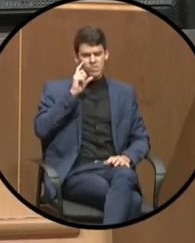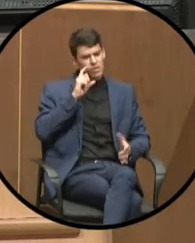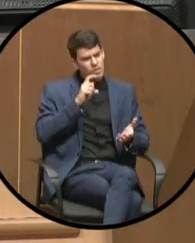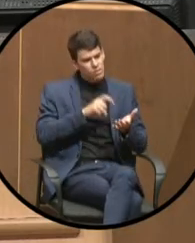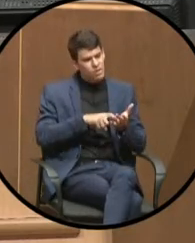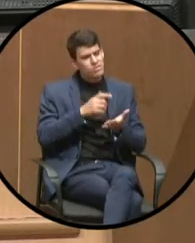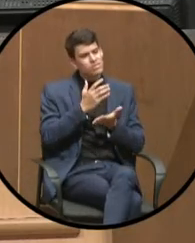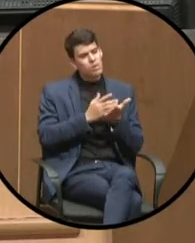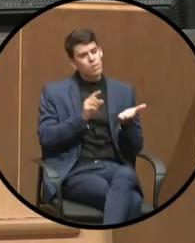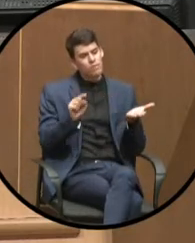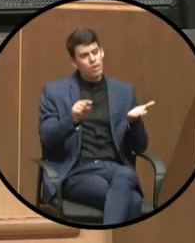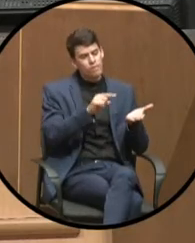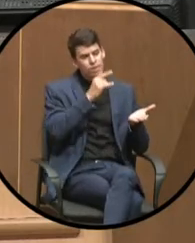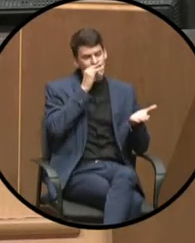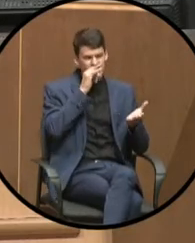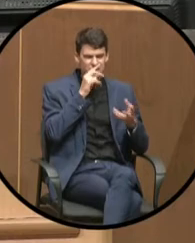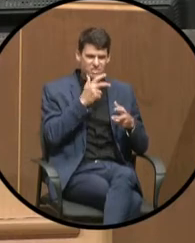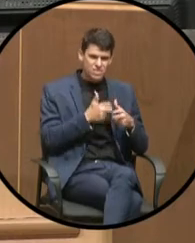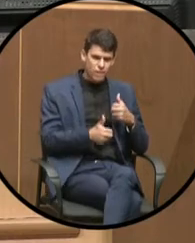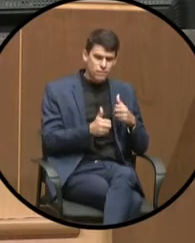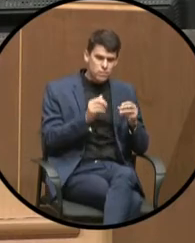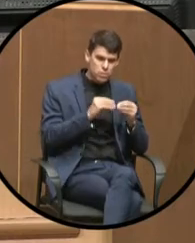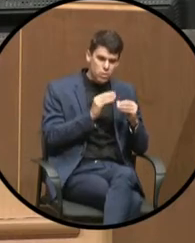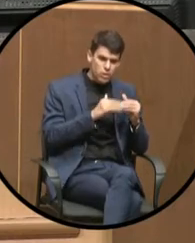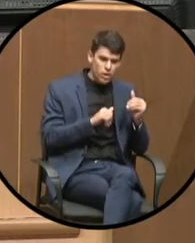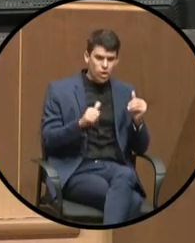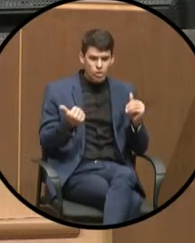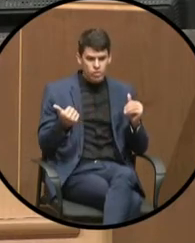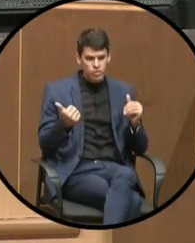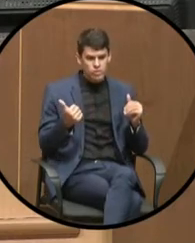that for some of our kids, it's been harder than others.